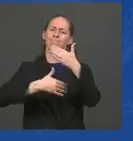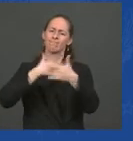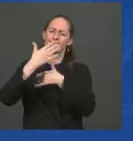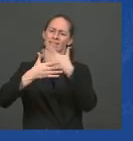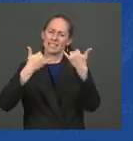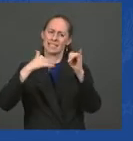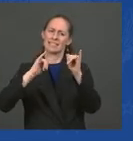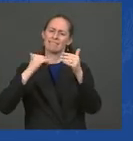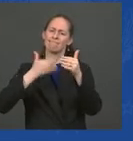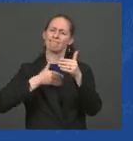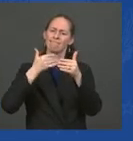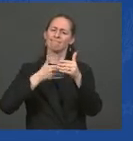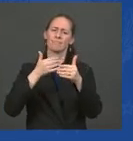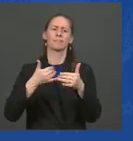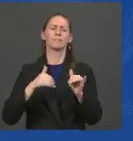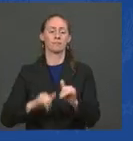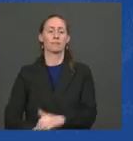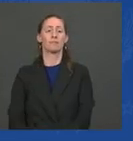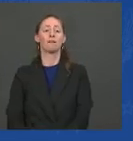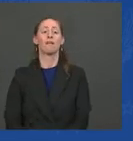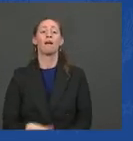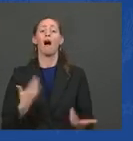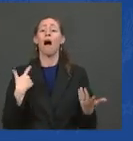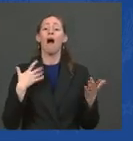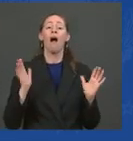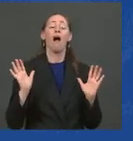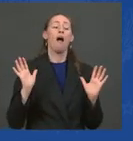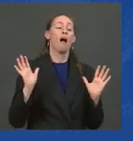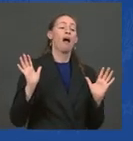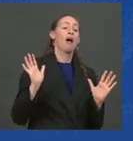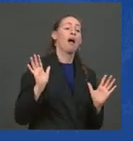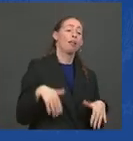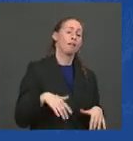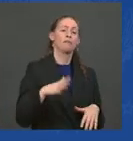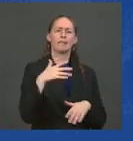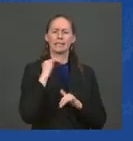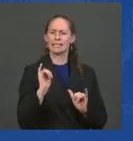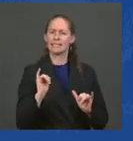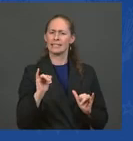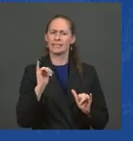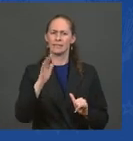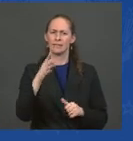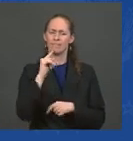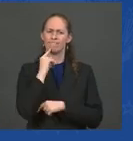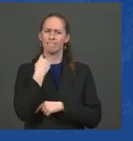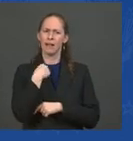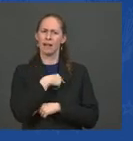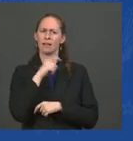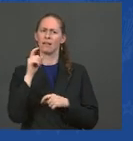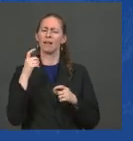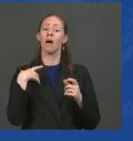moment we stop, the moment we rest,